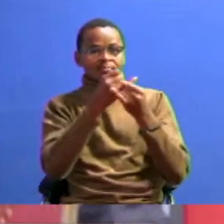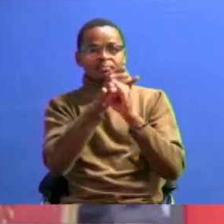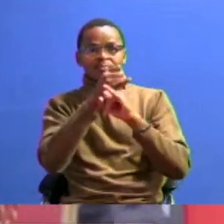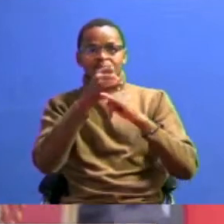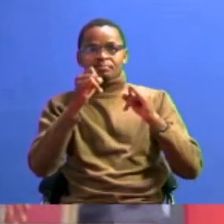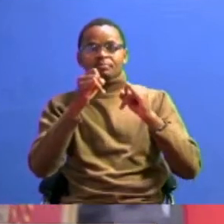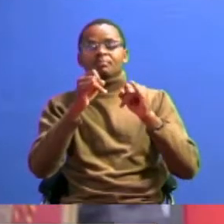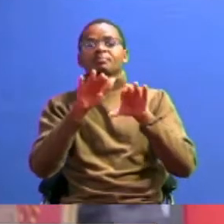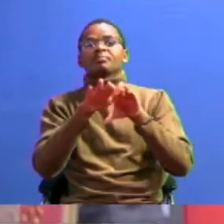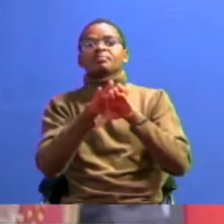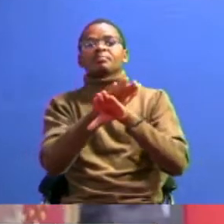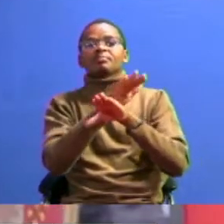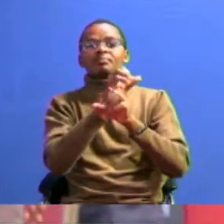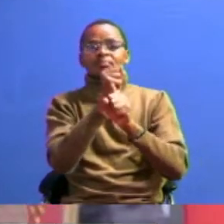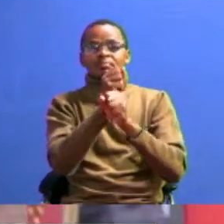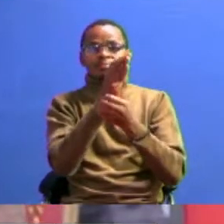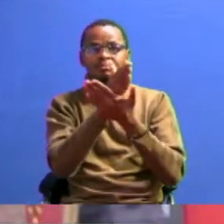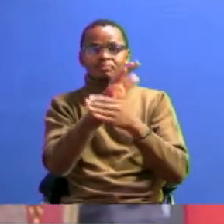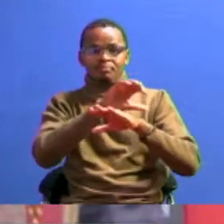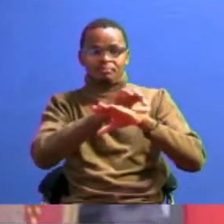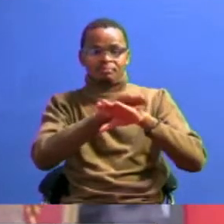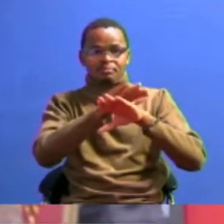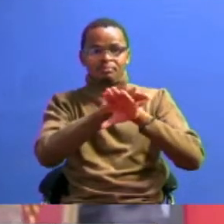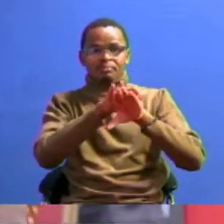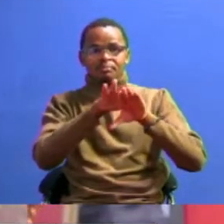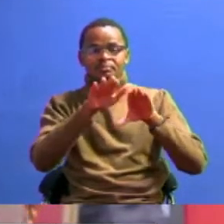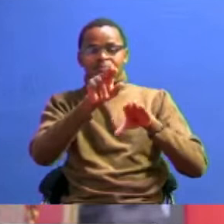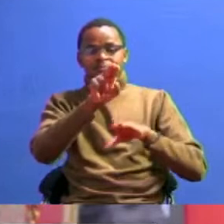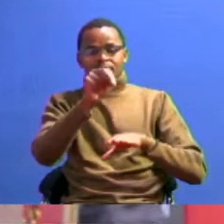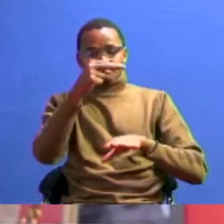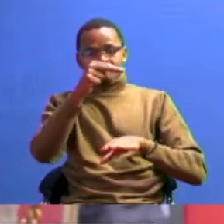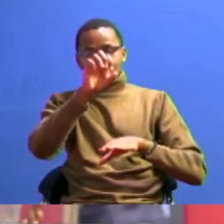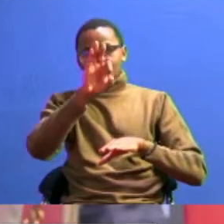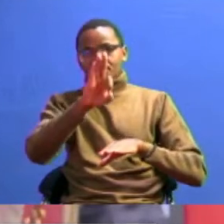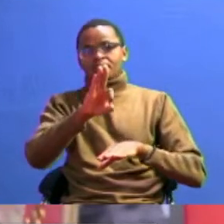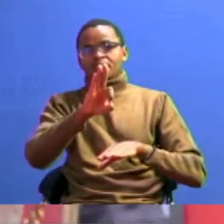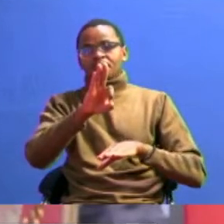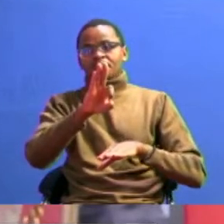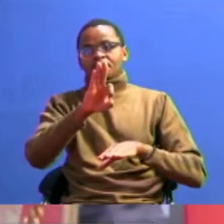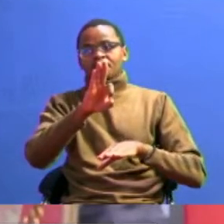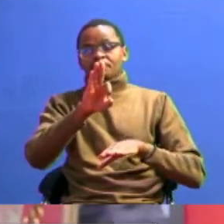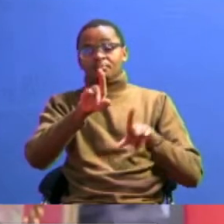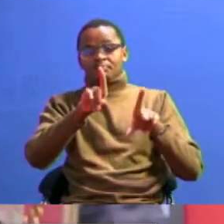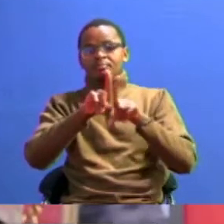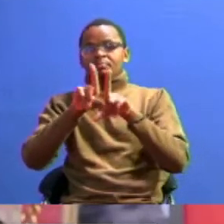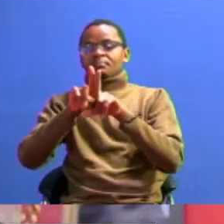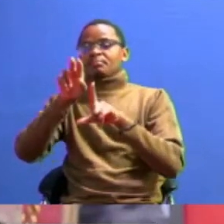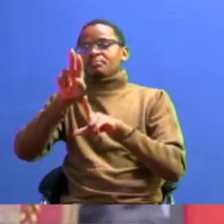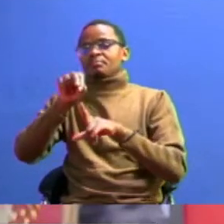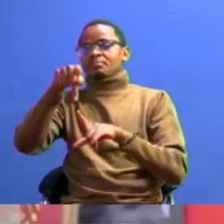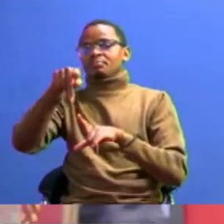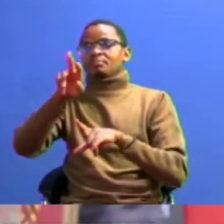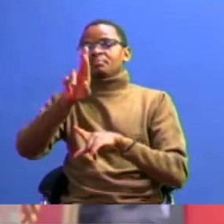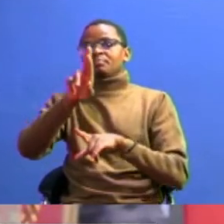cover. Tuhakikishe mmepata cover ya NHIF. Vile vile NPR